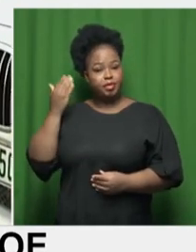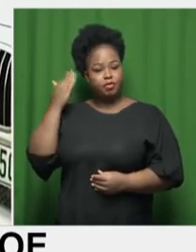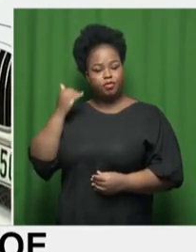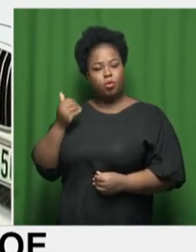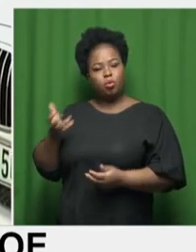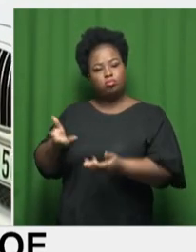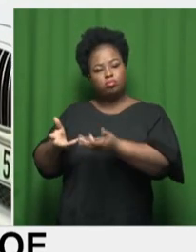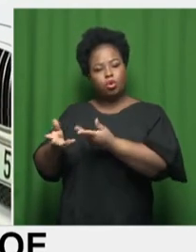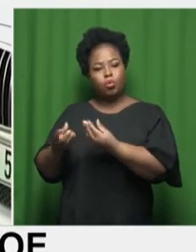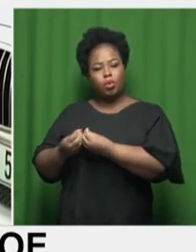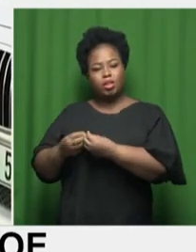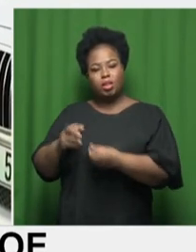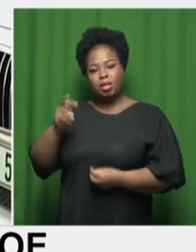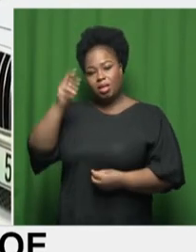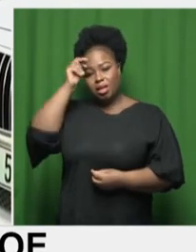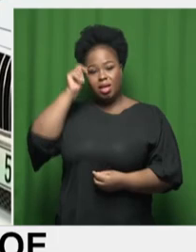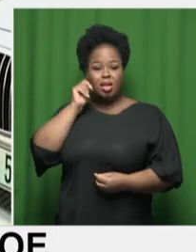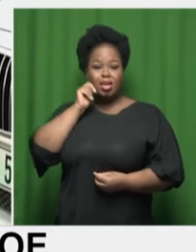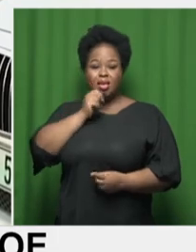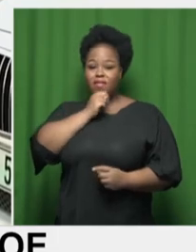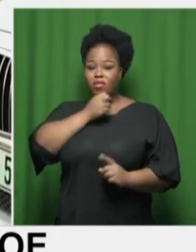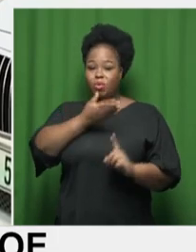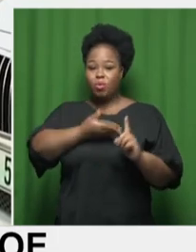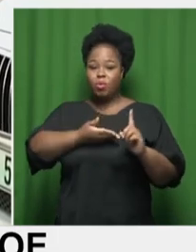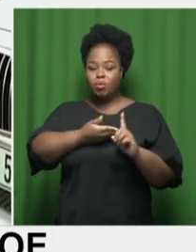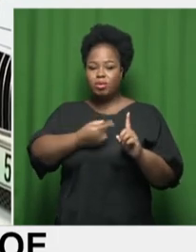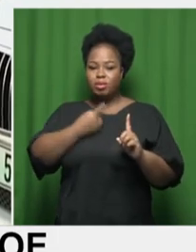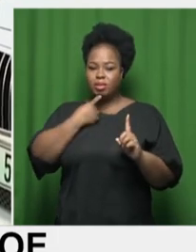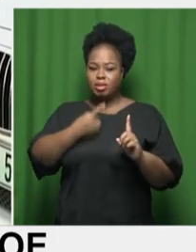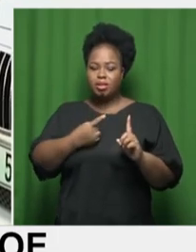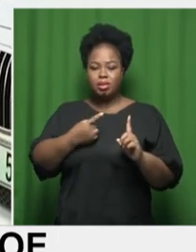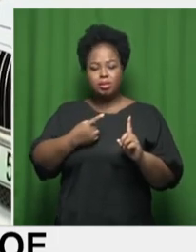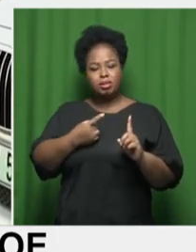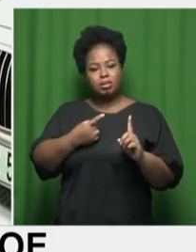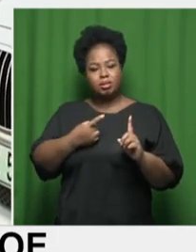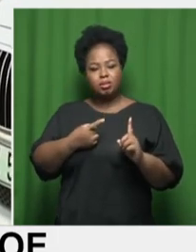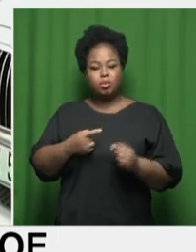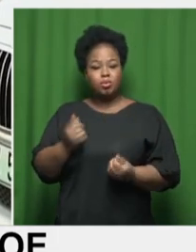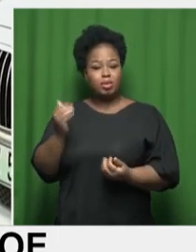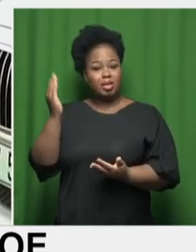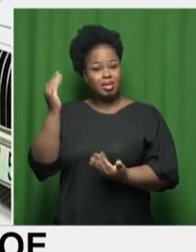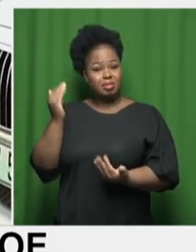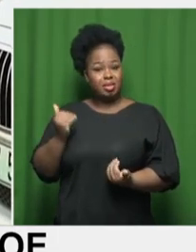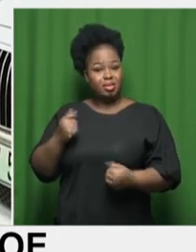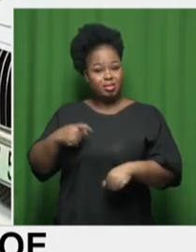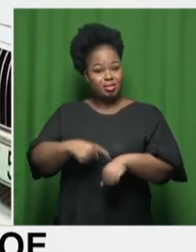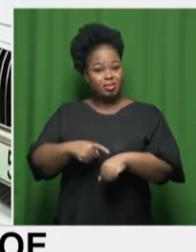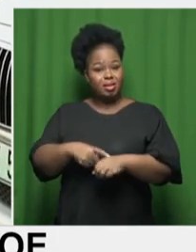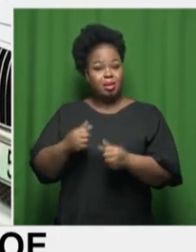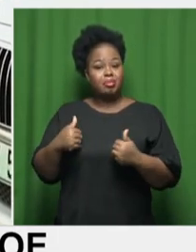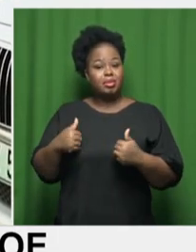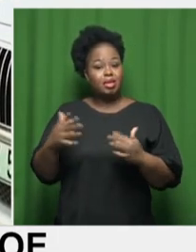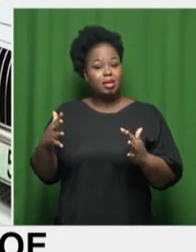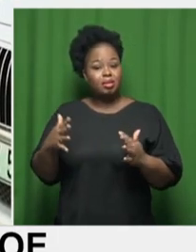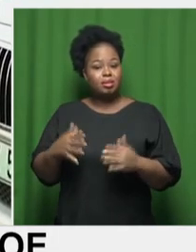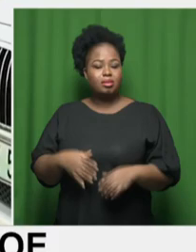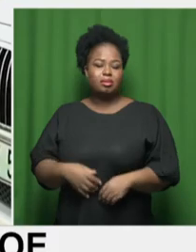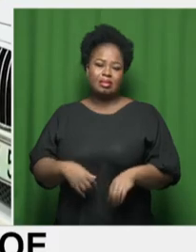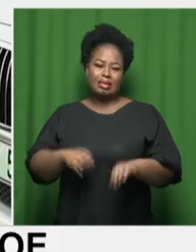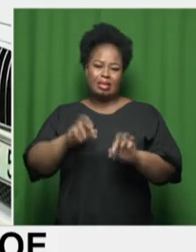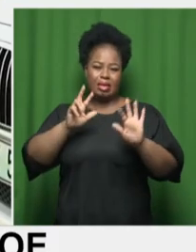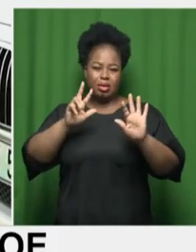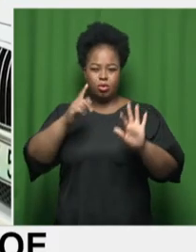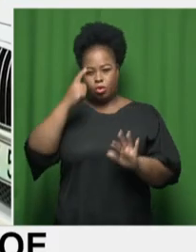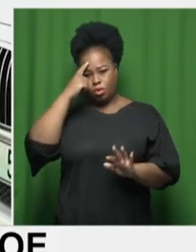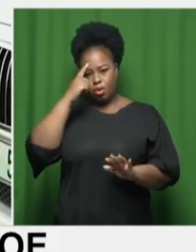nephew who told us that we are expecting, of course, the funeral to start at 8 o'clock, but there will be some